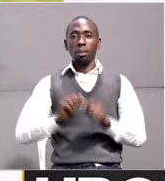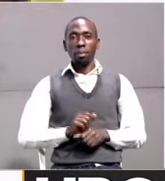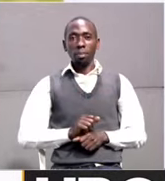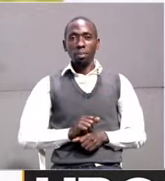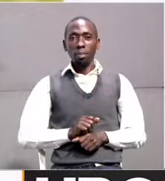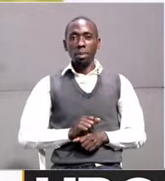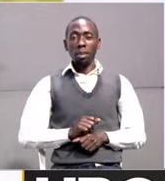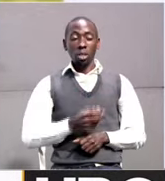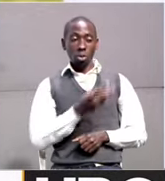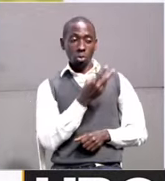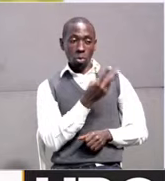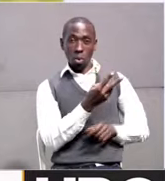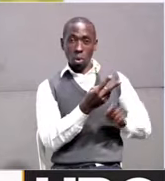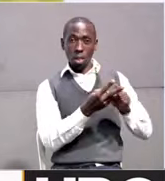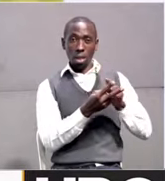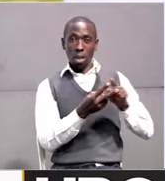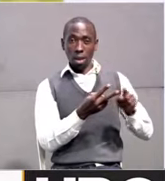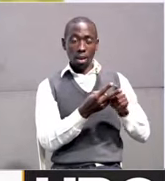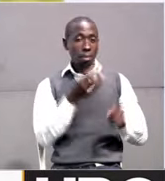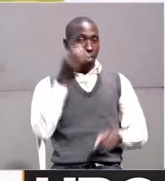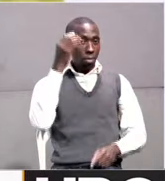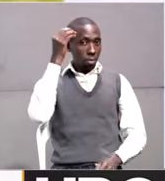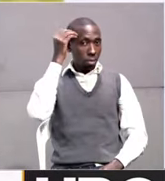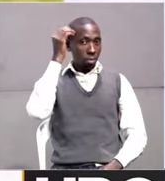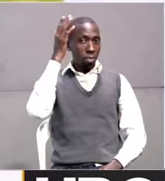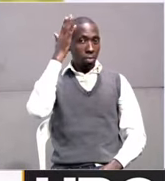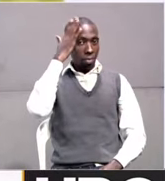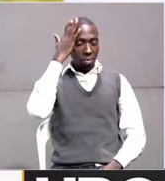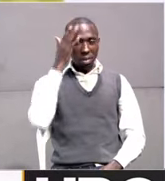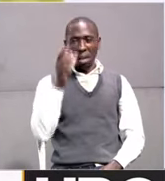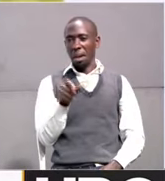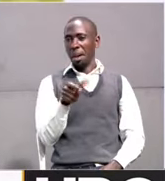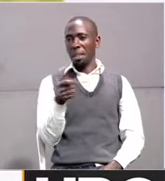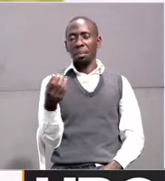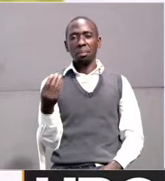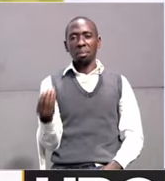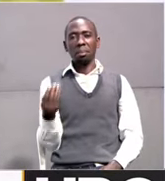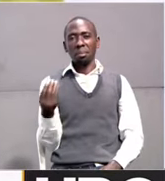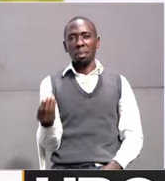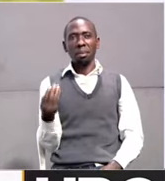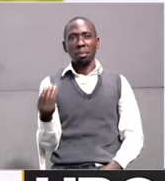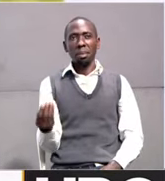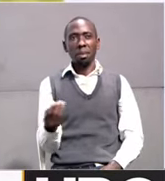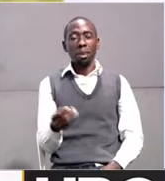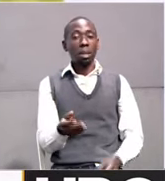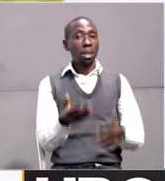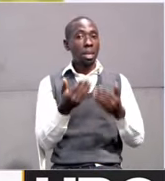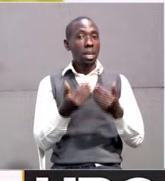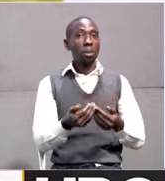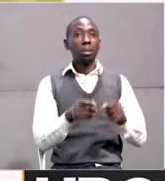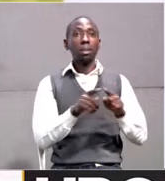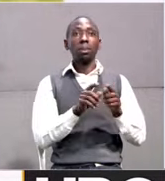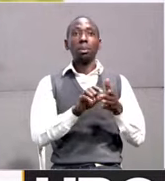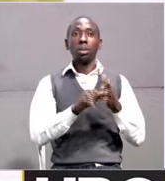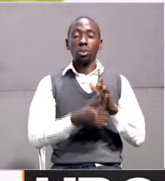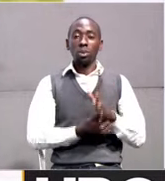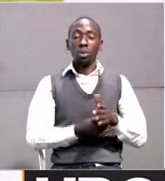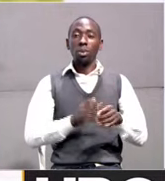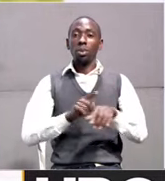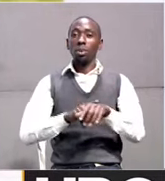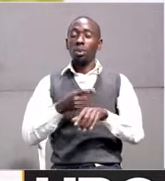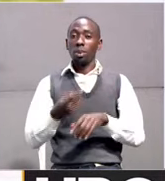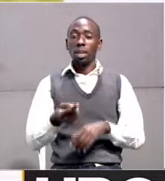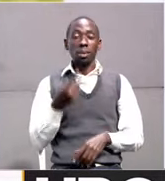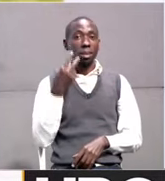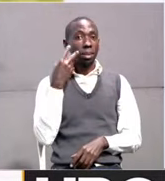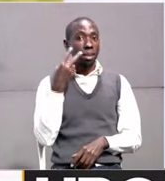will be easier for you to understand. Now, this is the same issue. When you see what people